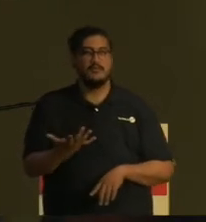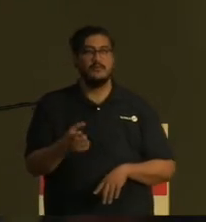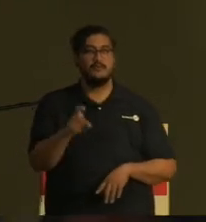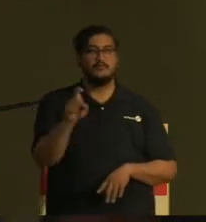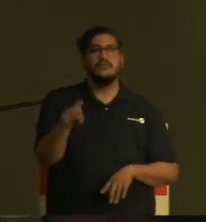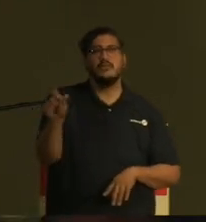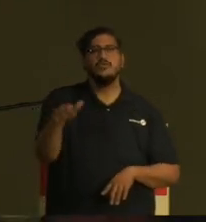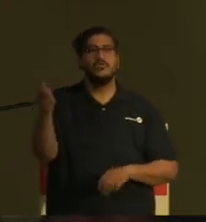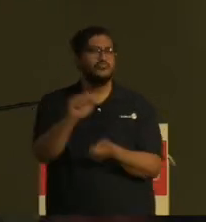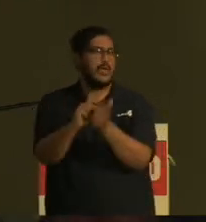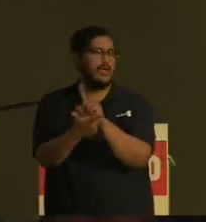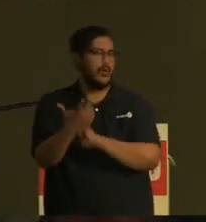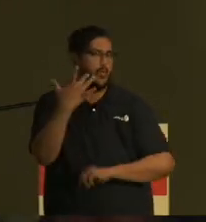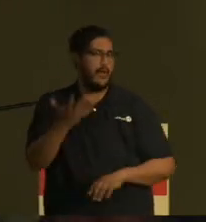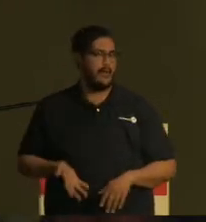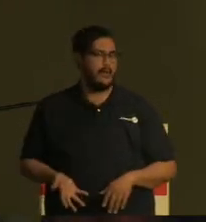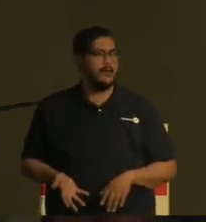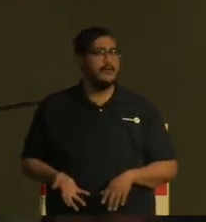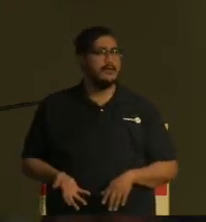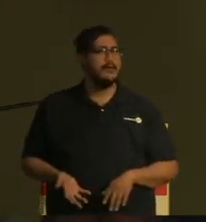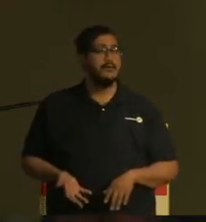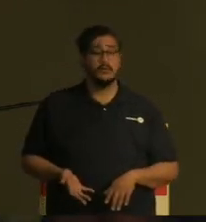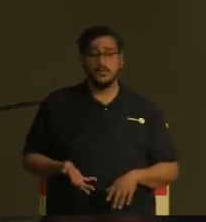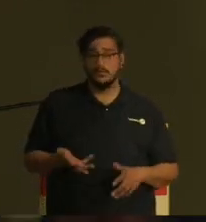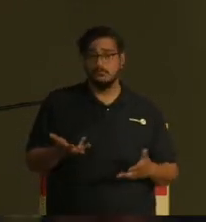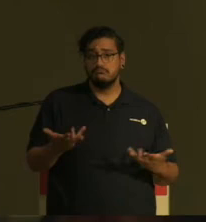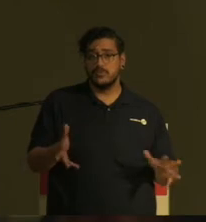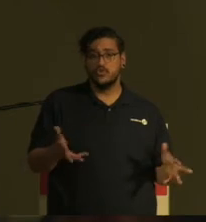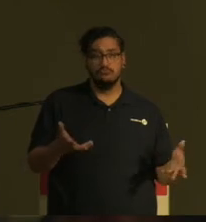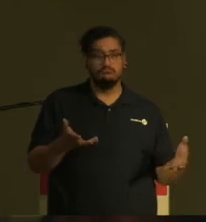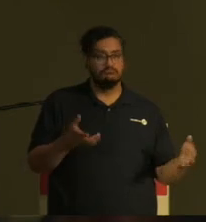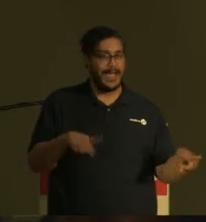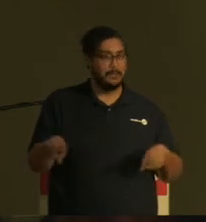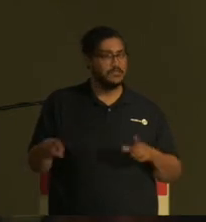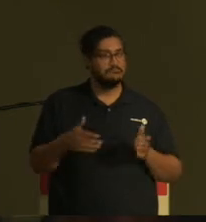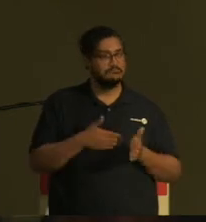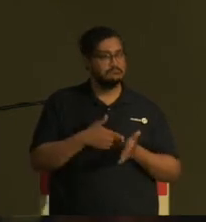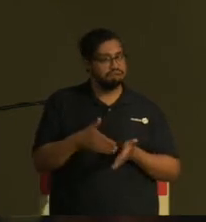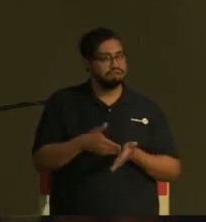translation? Because that, of course, it happens again and again and again,